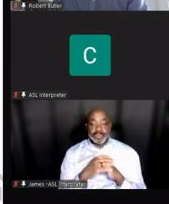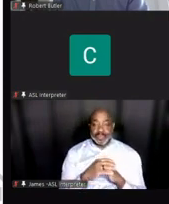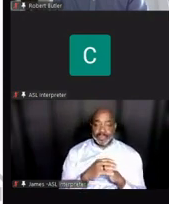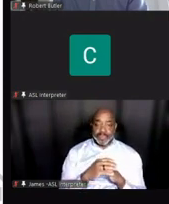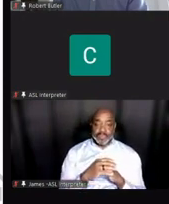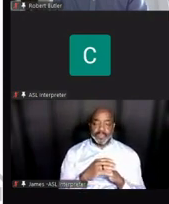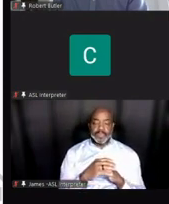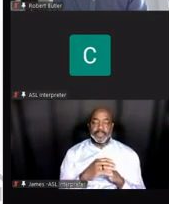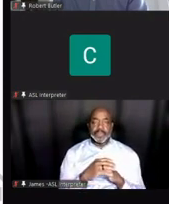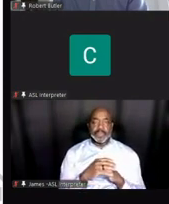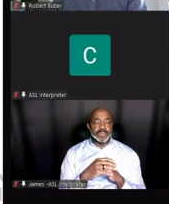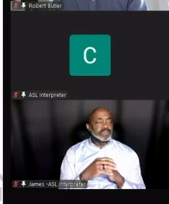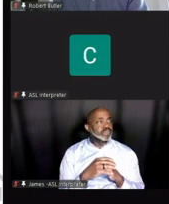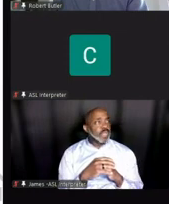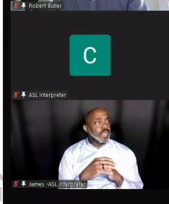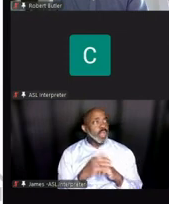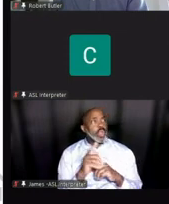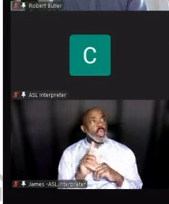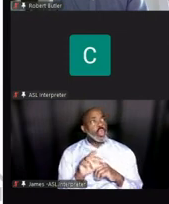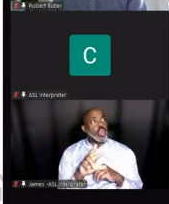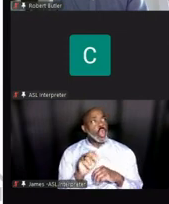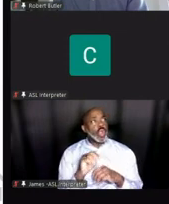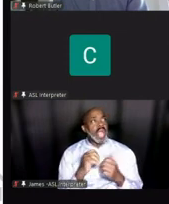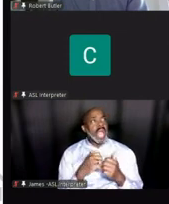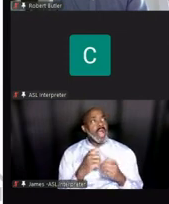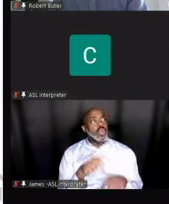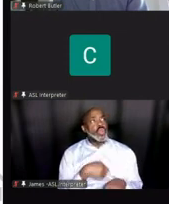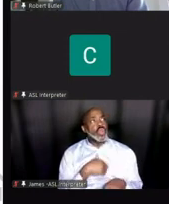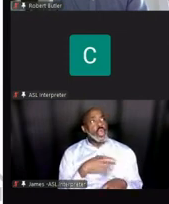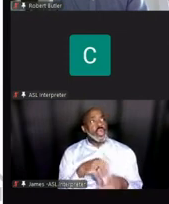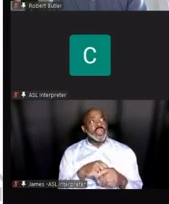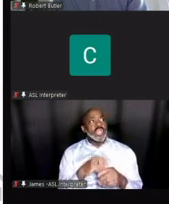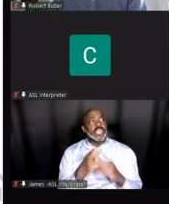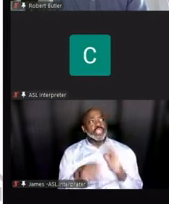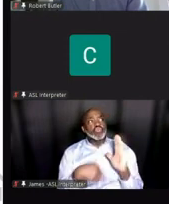So, Laura, how long have you been in this role?